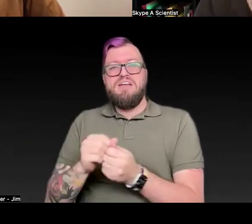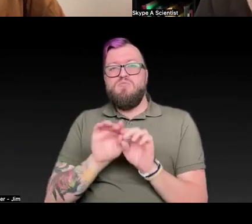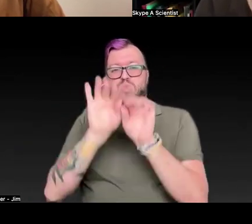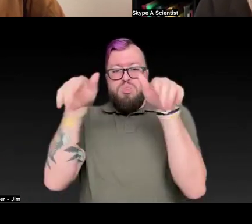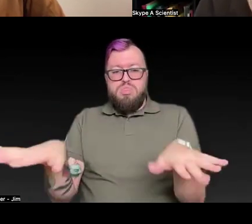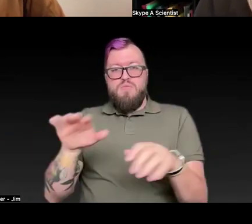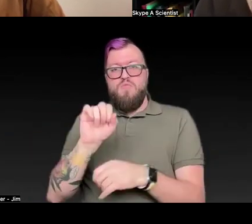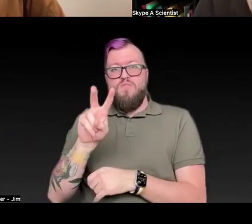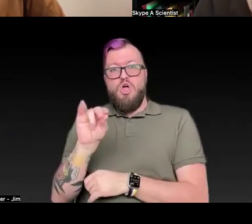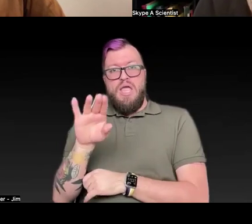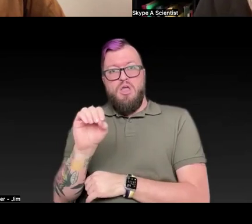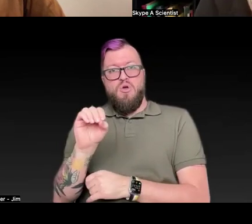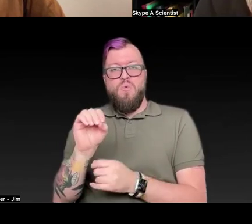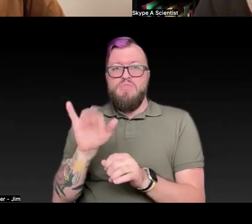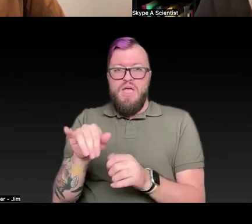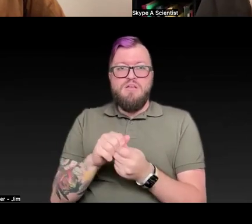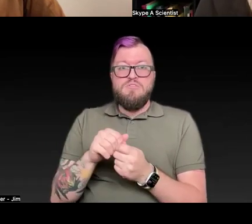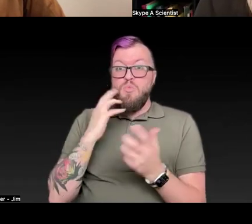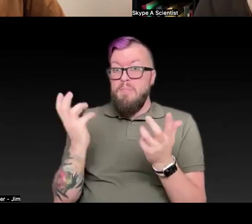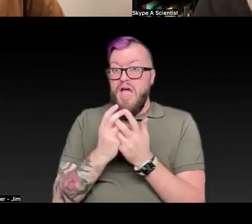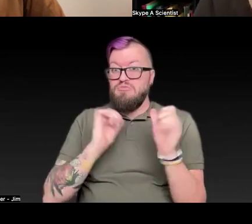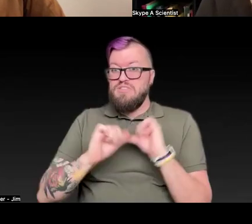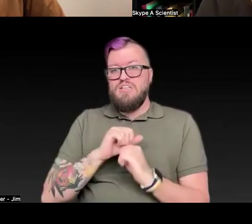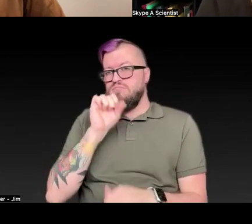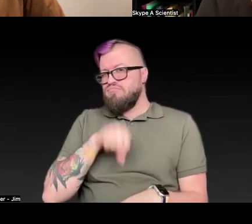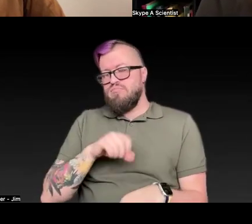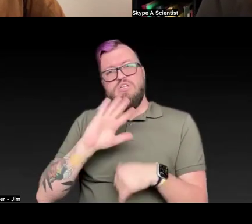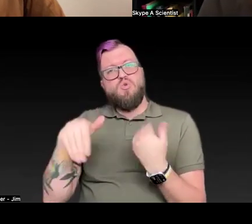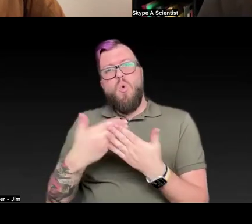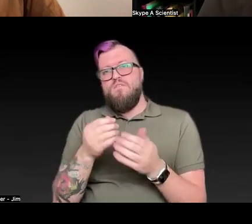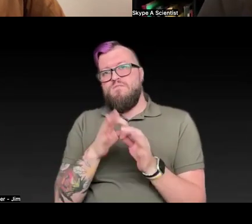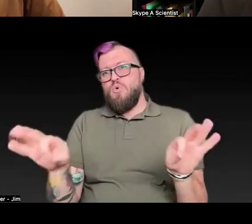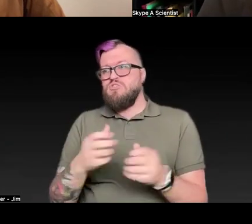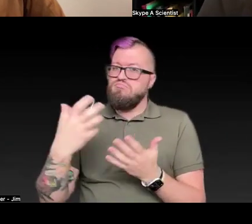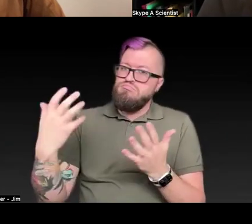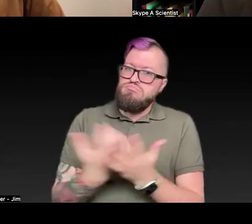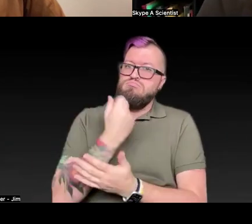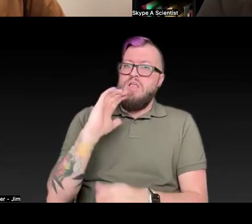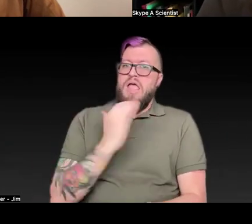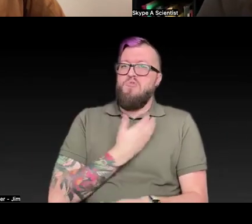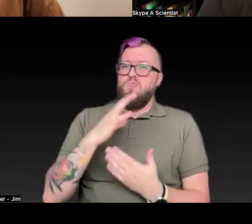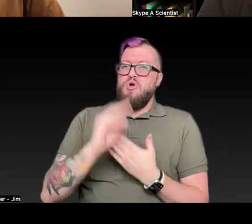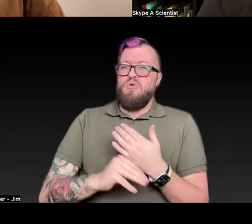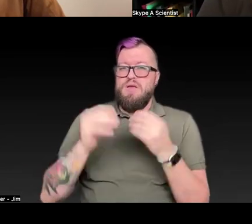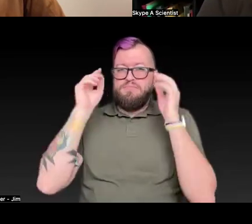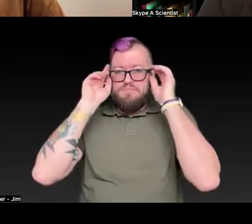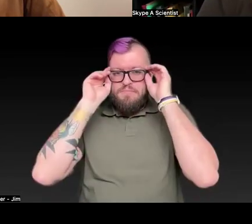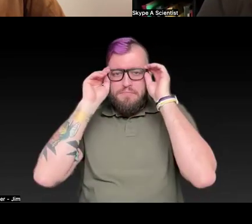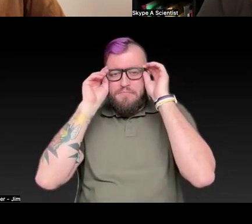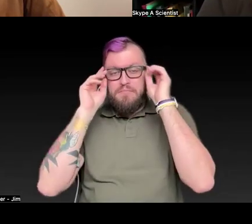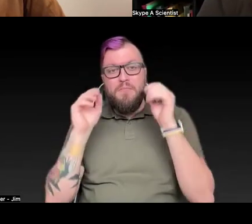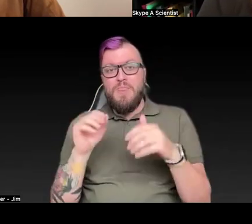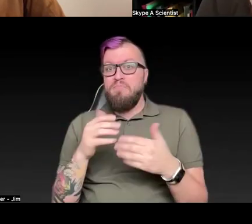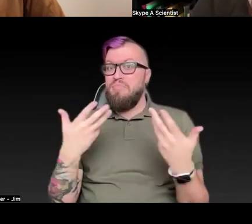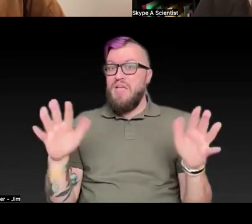we can get you matched up with a scientist, we'd love to do it. It's all free. So please take advantage of our program. That's all I got